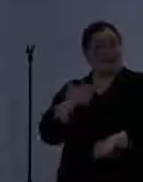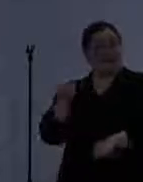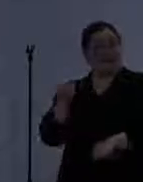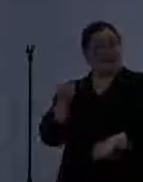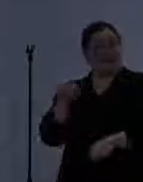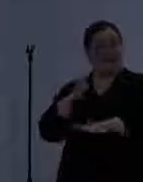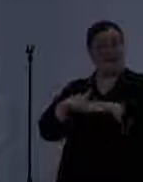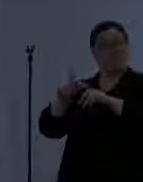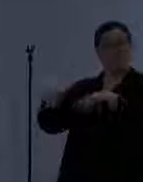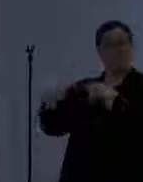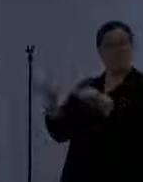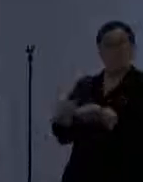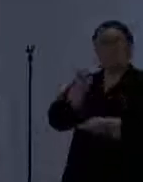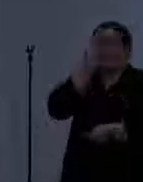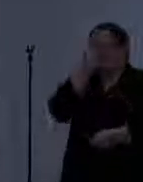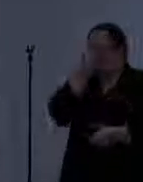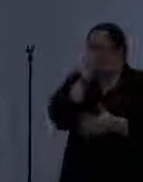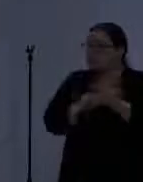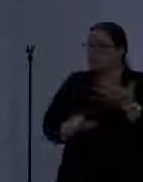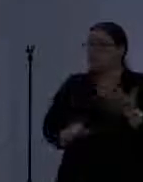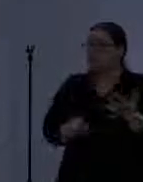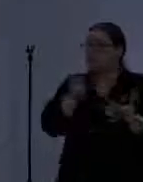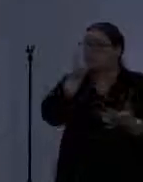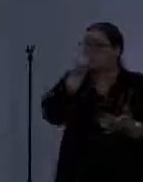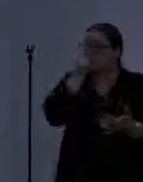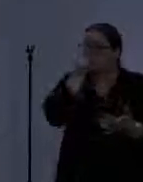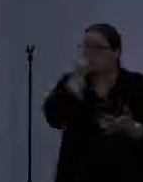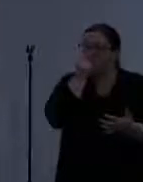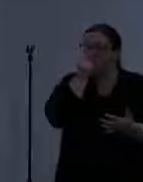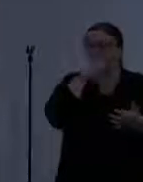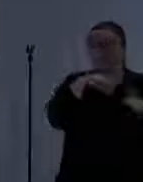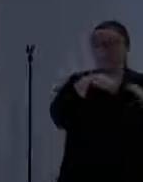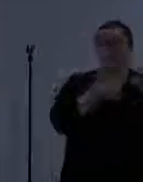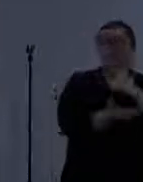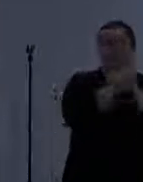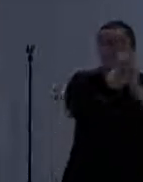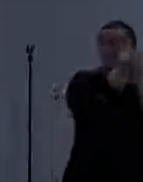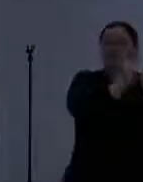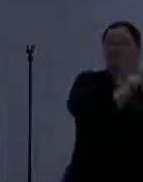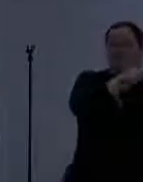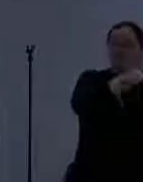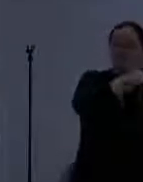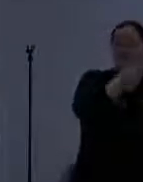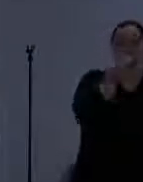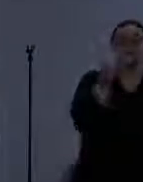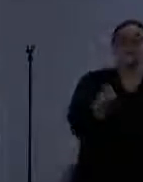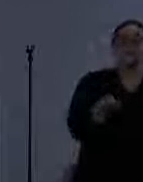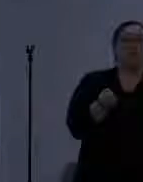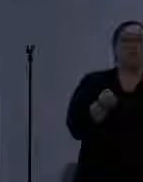commission, then they could do that. And there's actually, in the legislation, there's also